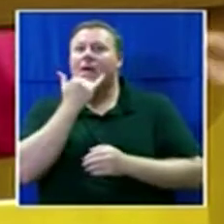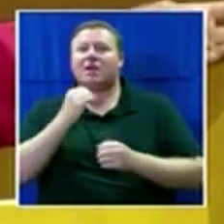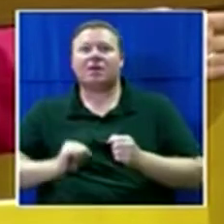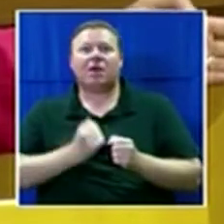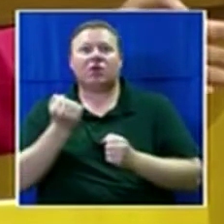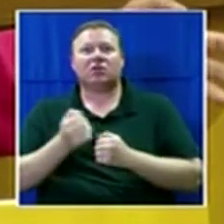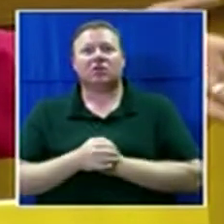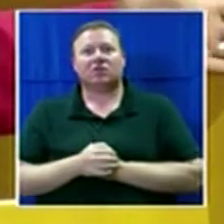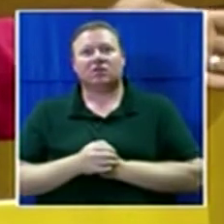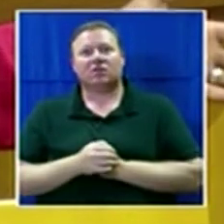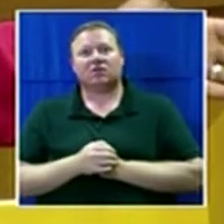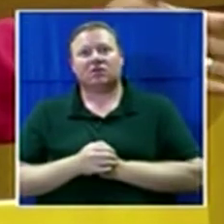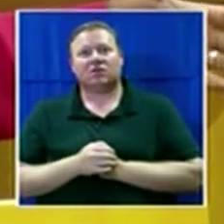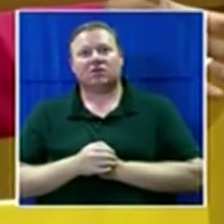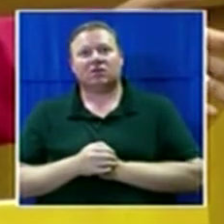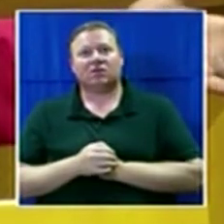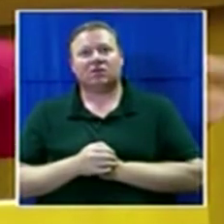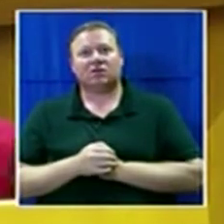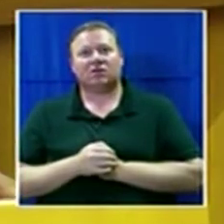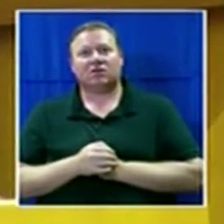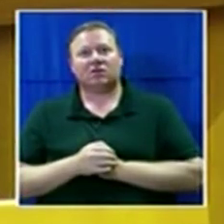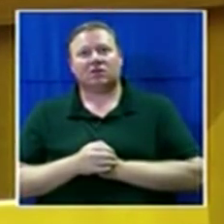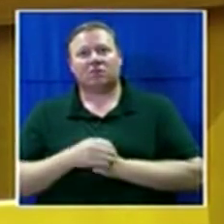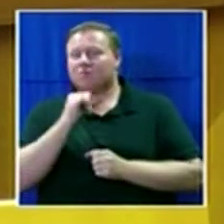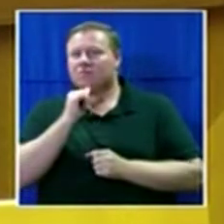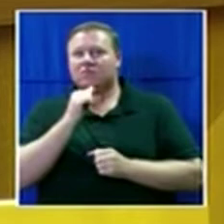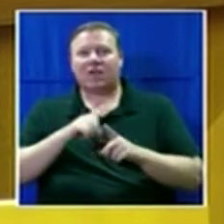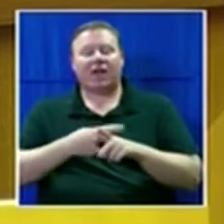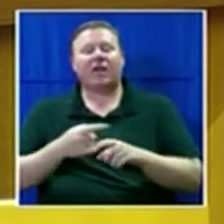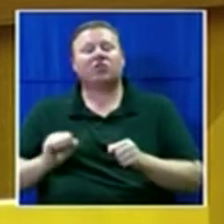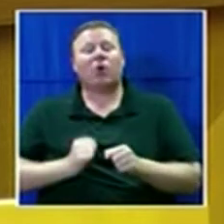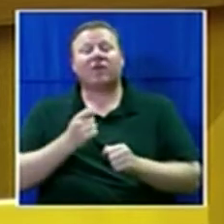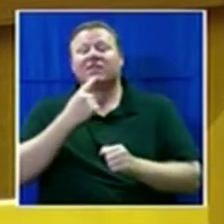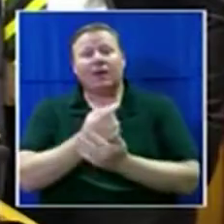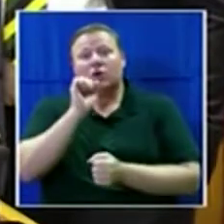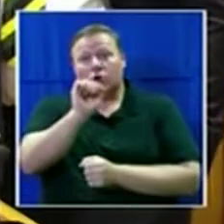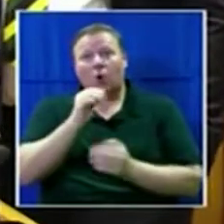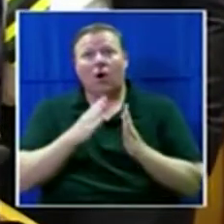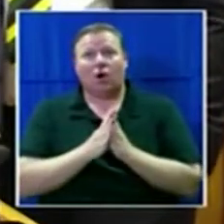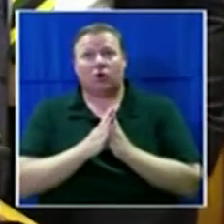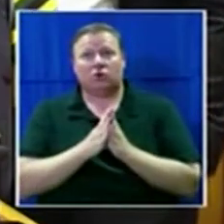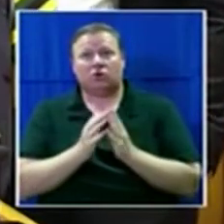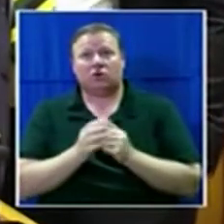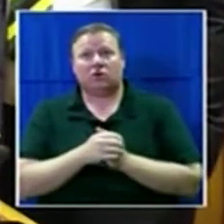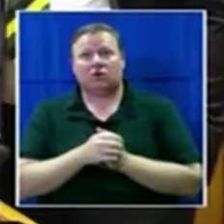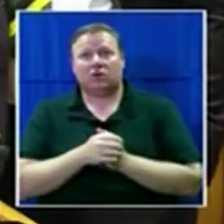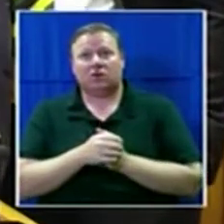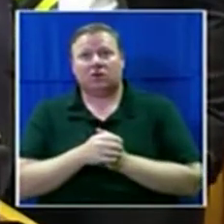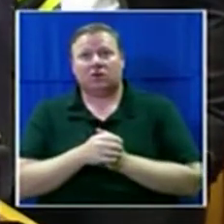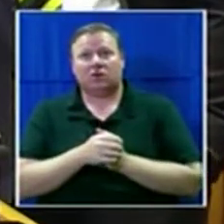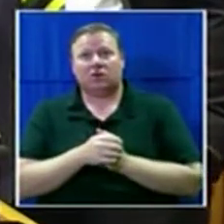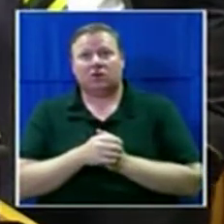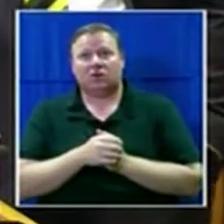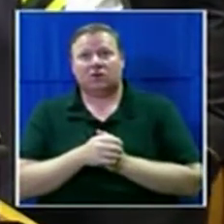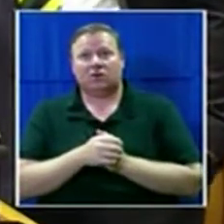het behoorlik gespat toe die EFF-leier Julius Malema in die middel van sy toespraak gevra is of hy al ooit sy